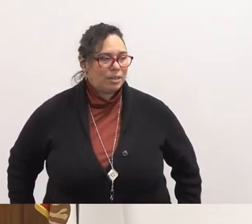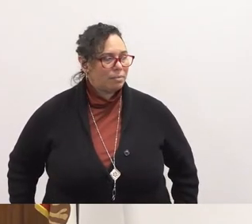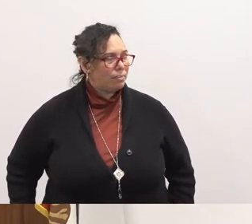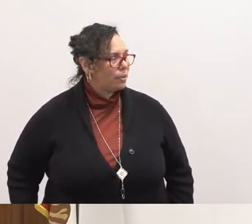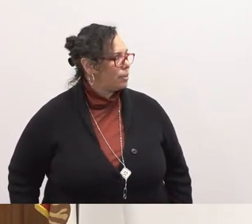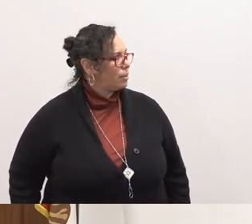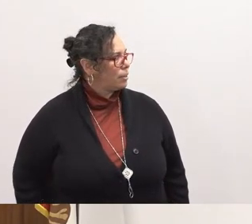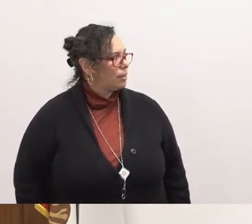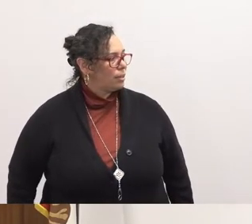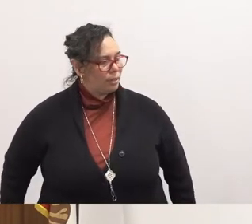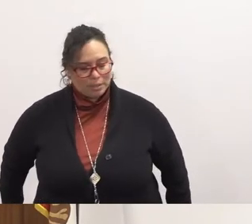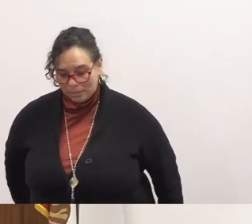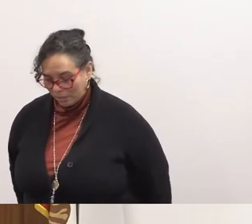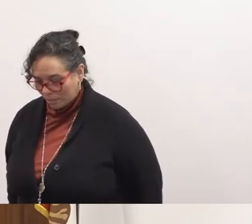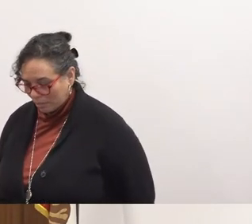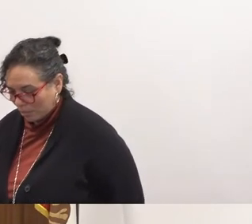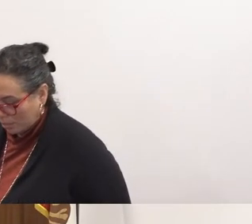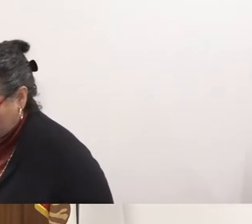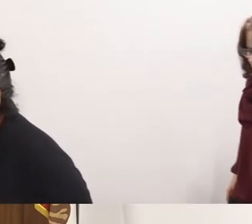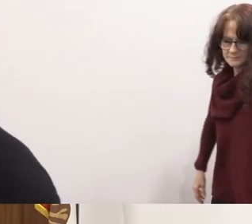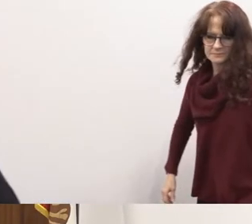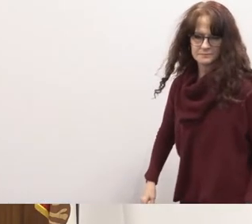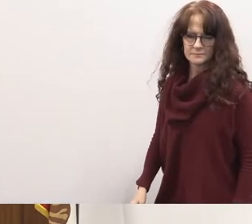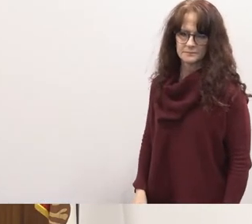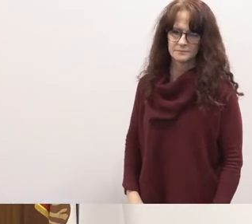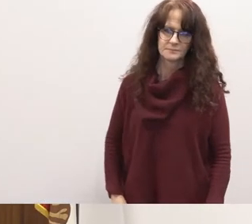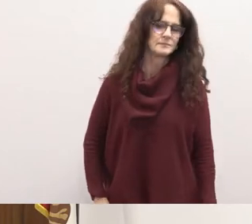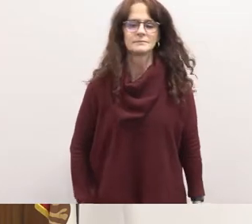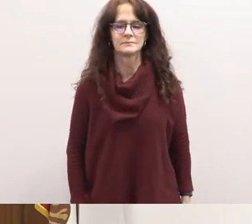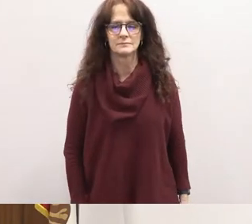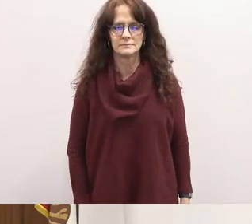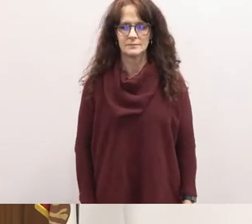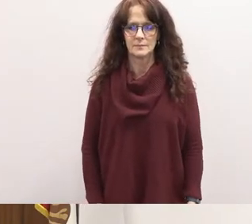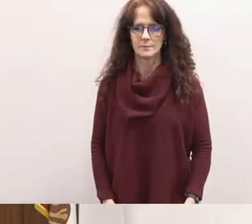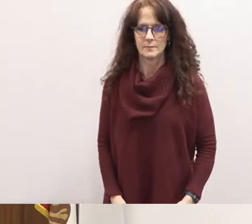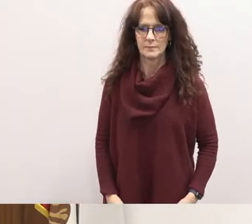Joanne, thank you.